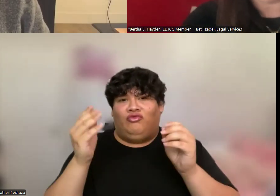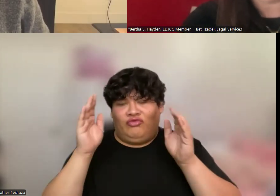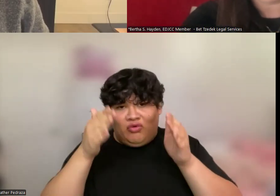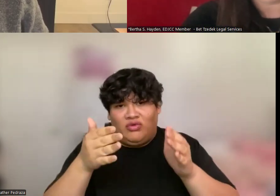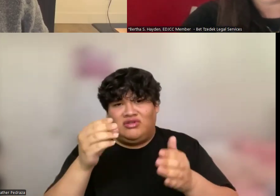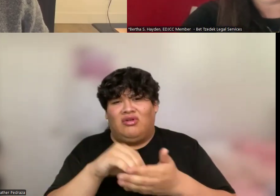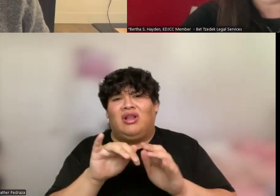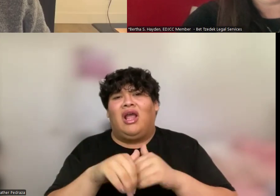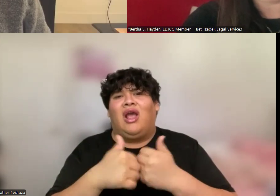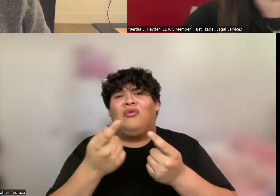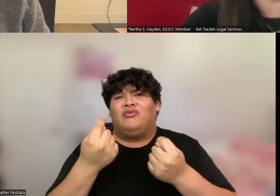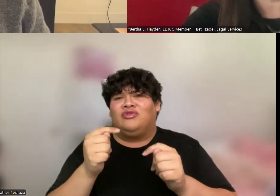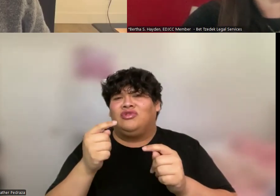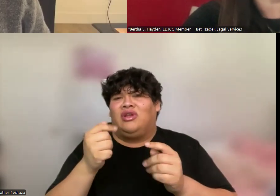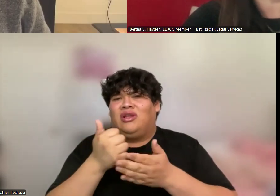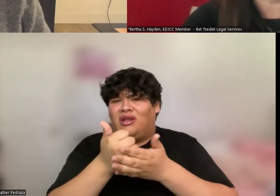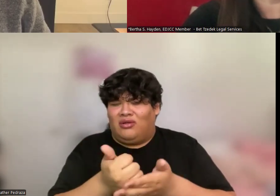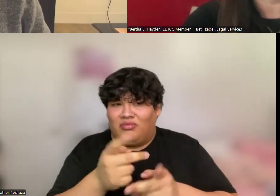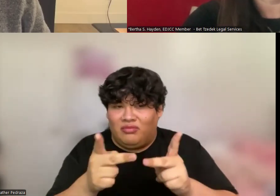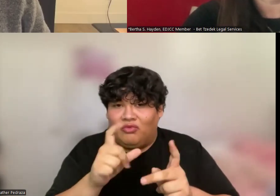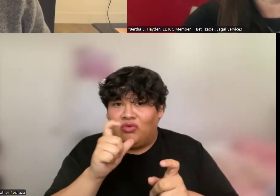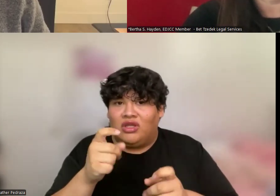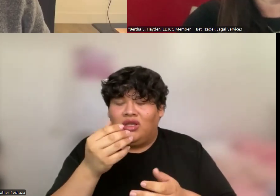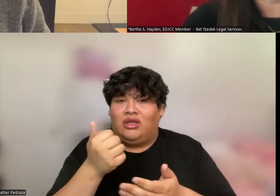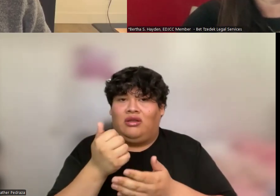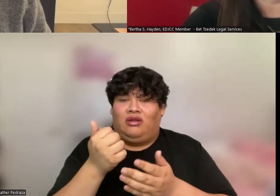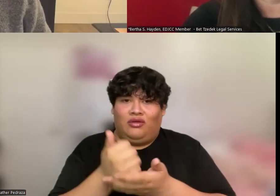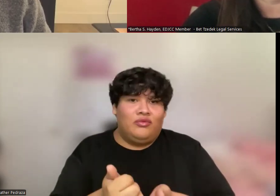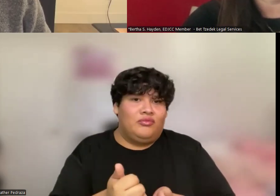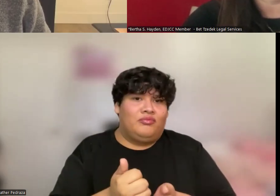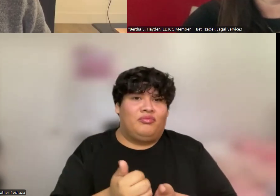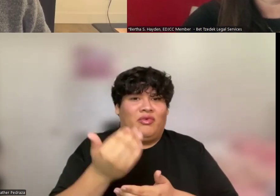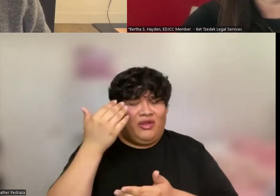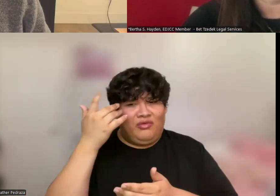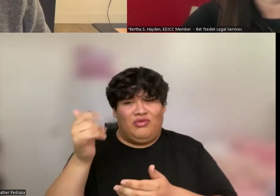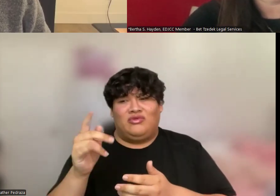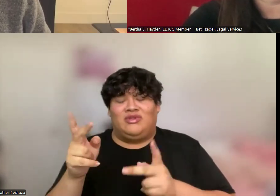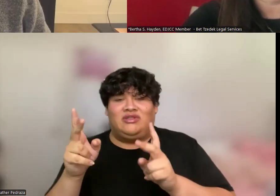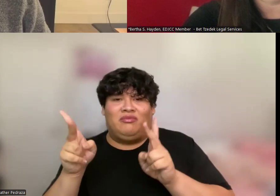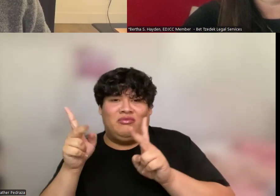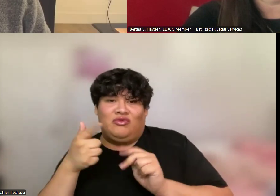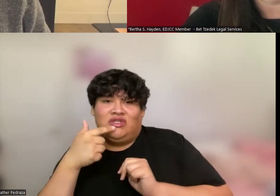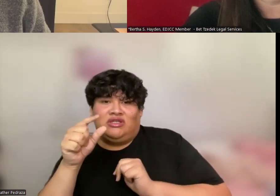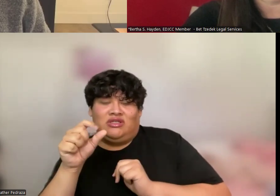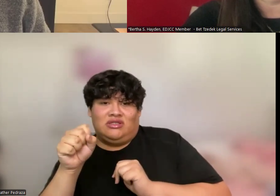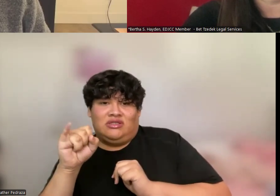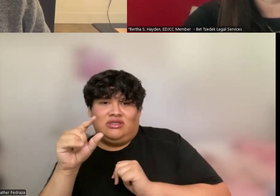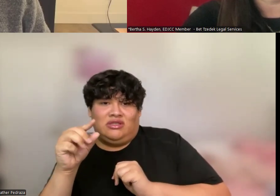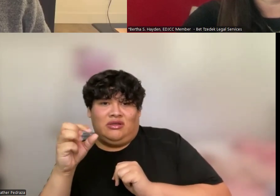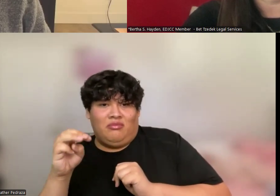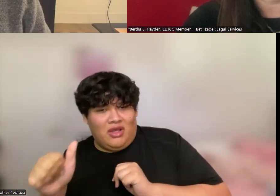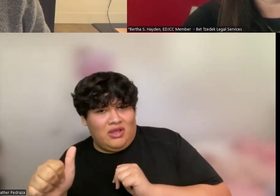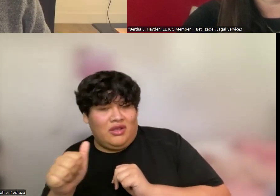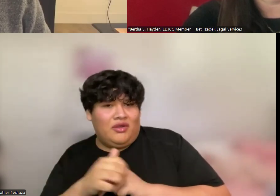we actually reaching the people who need Right. help. There's obviously stigma when people are dealing with mental health